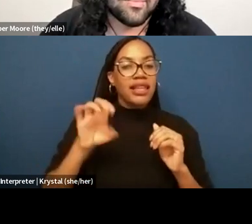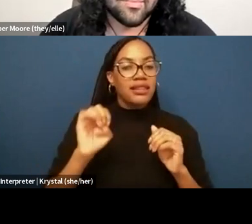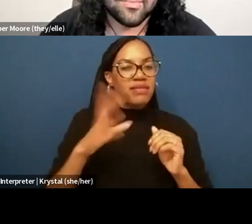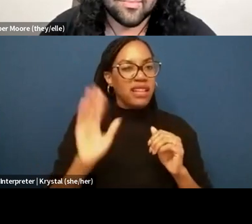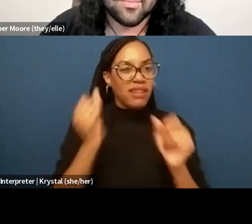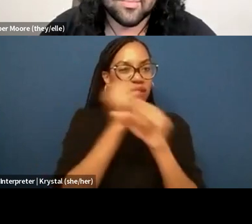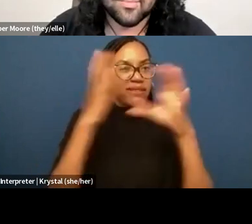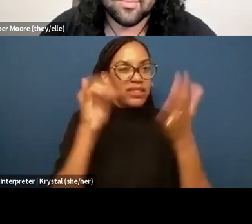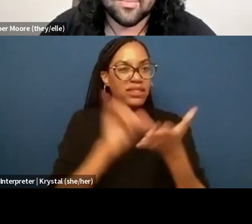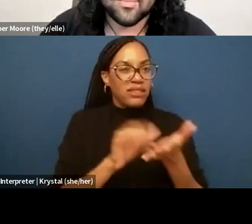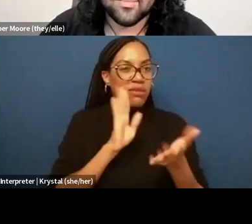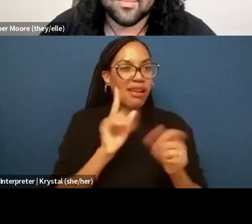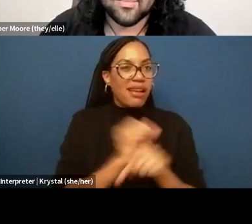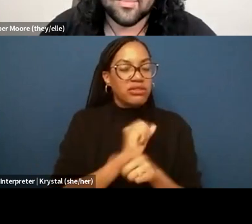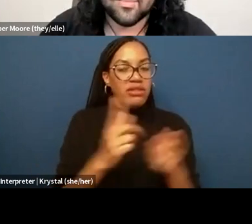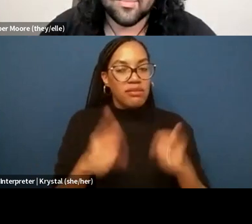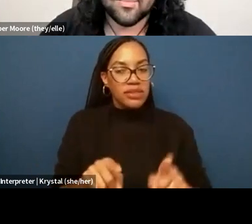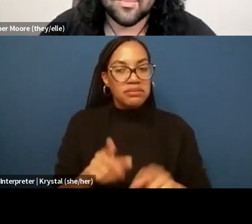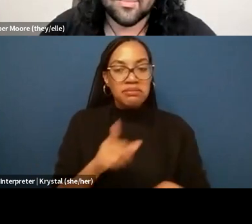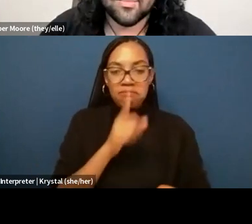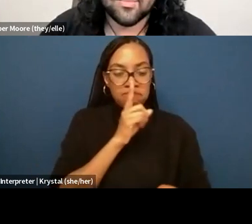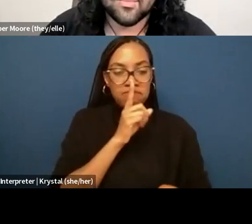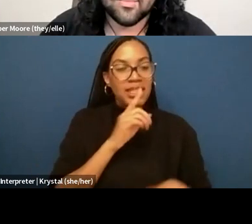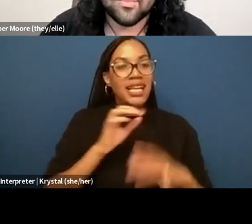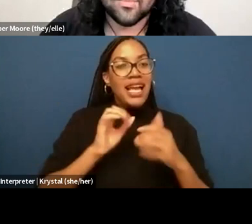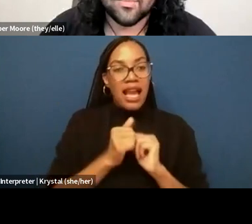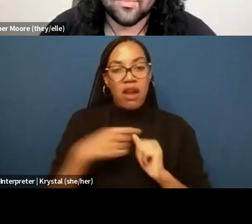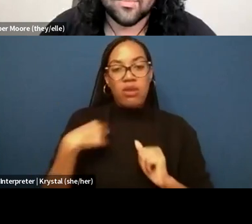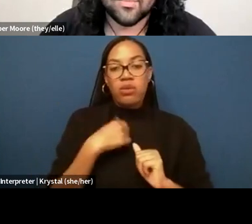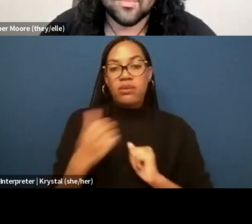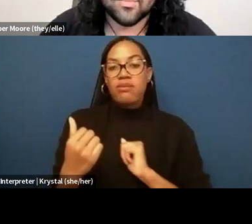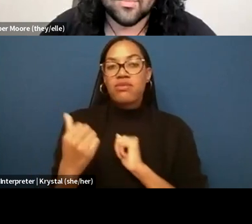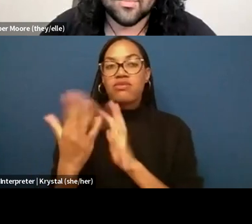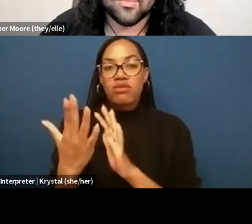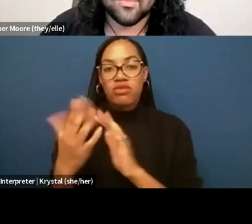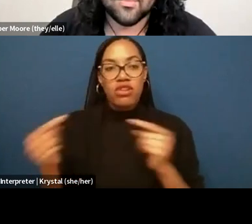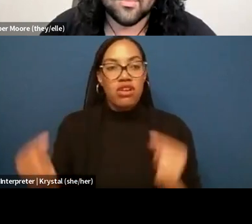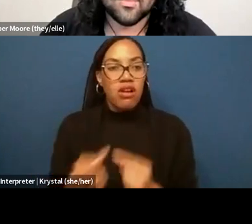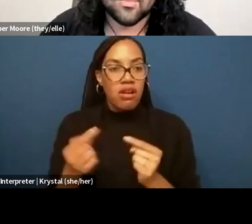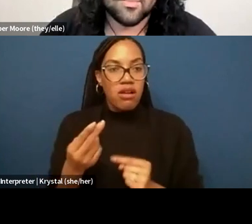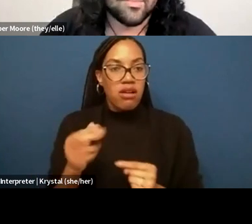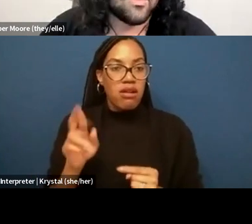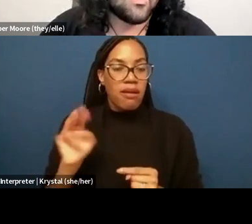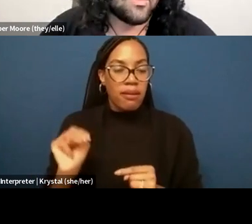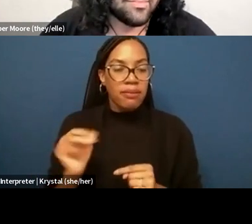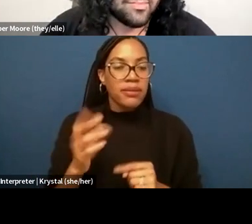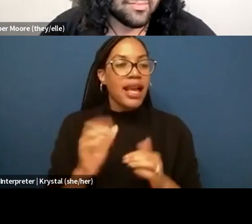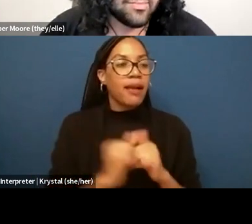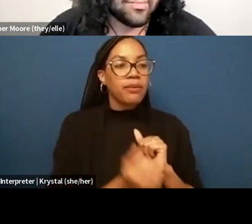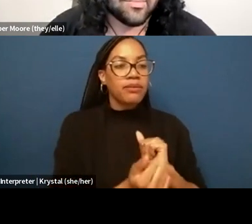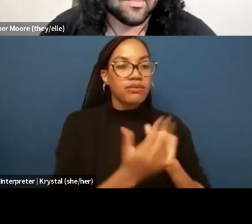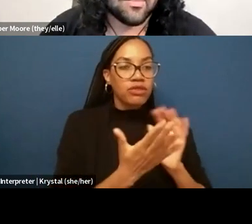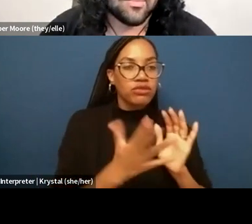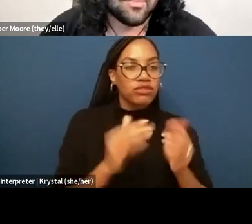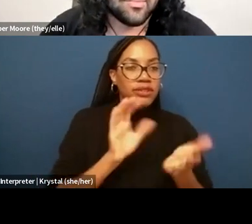will exist. It is how we approach harm, how we approach exclusion, how we